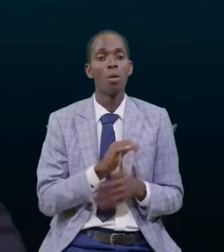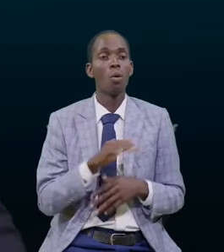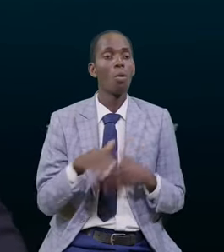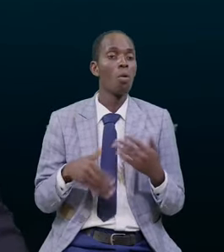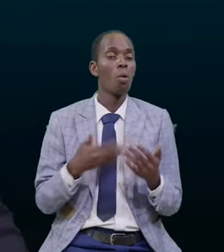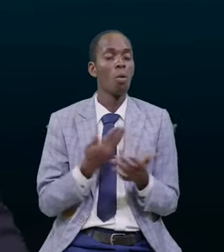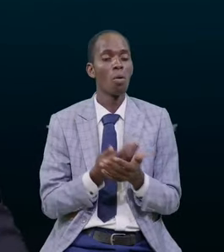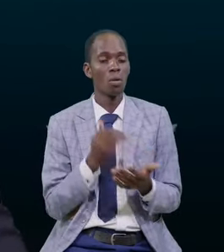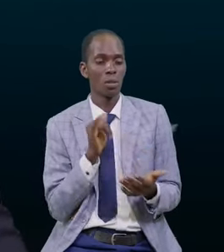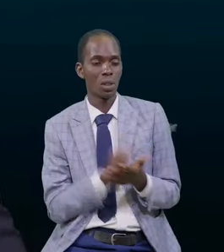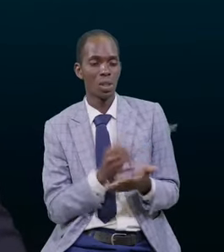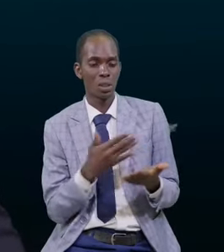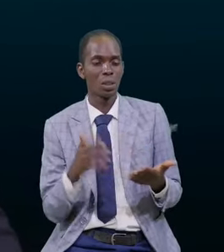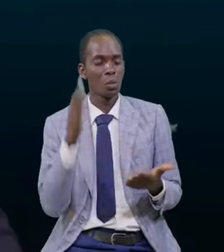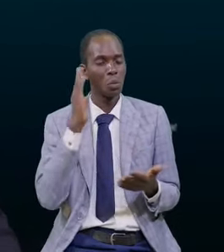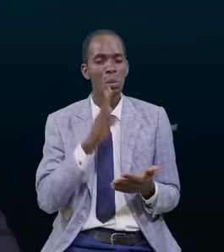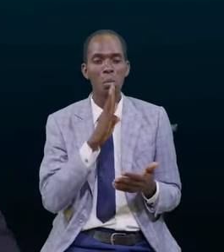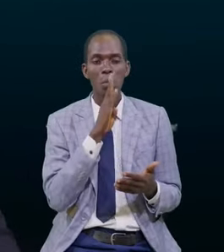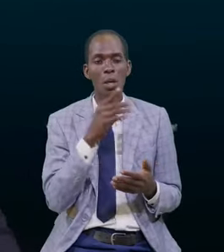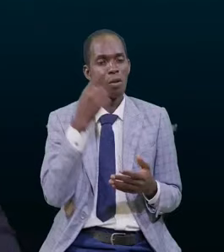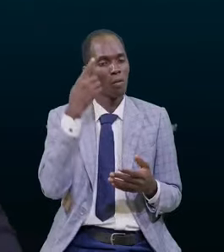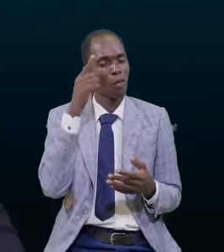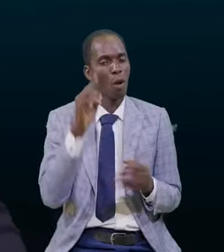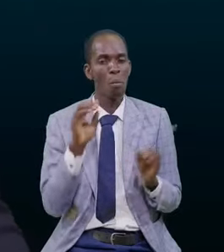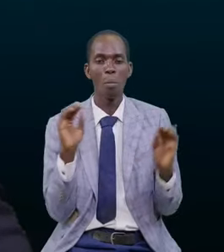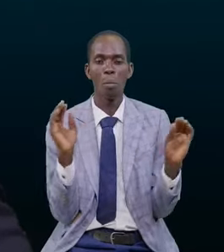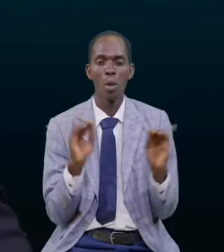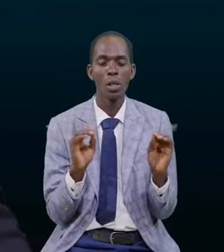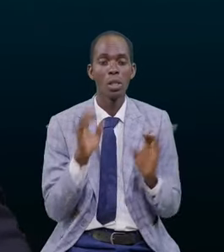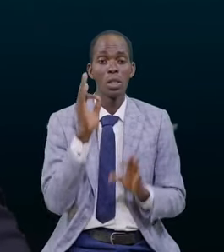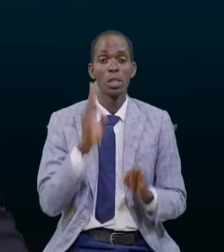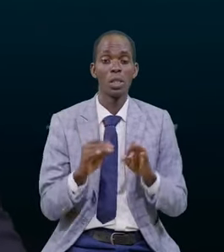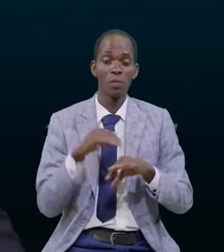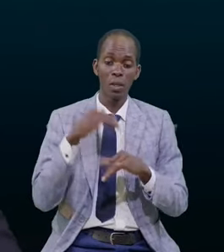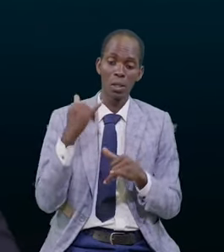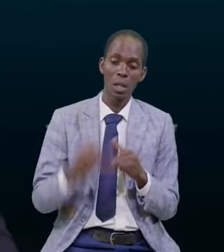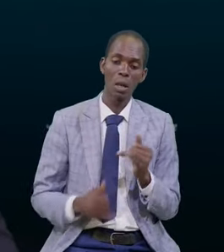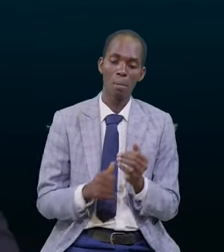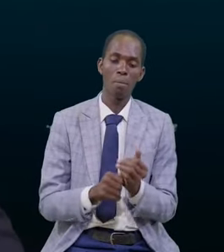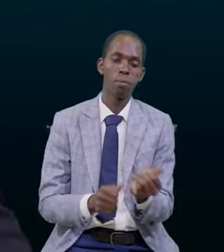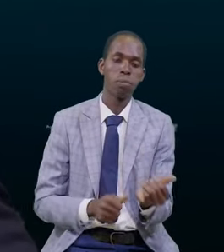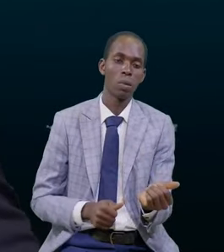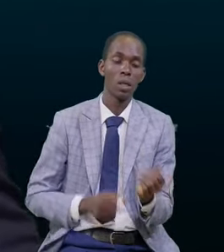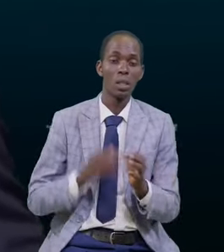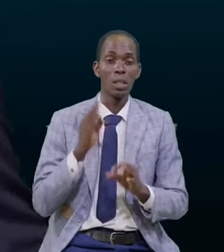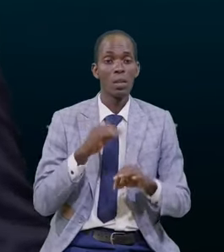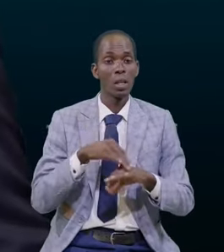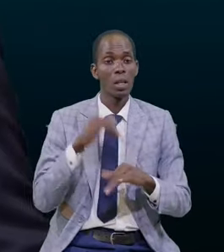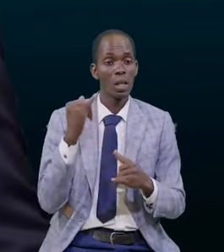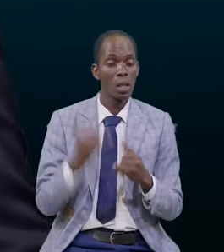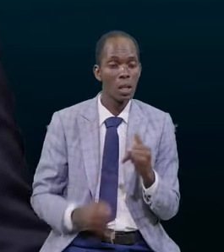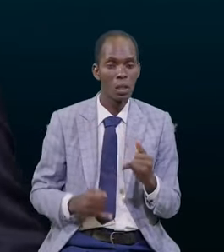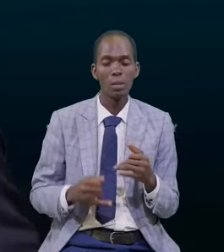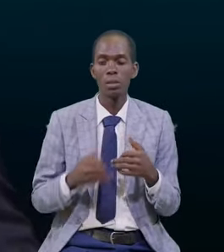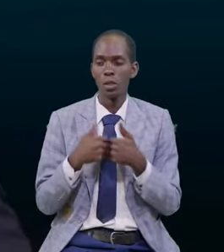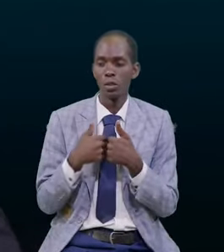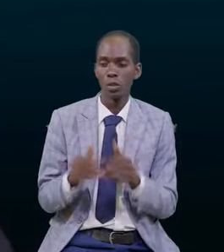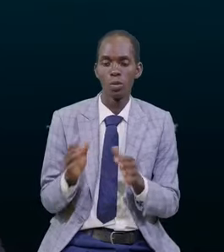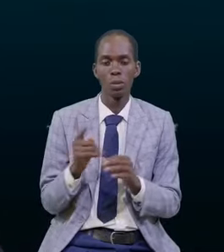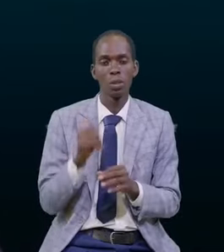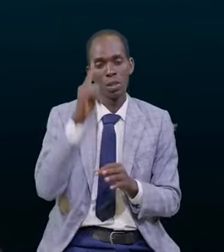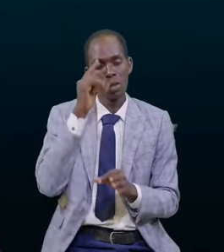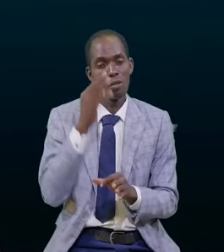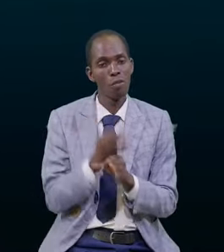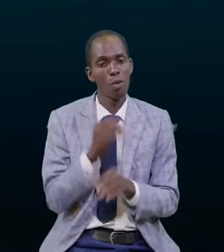end up back leading if we end up in apostasy we need to endure to the very